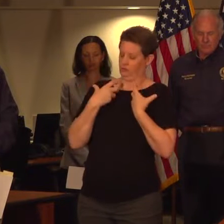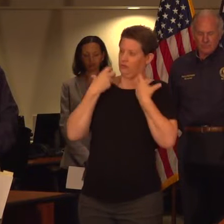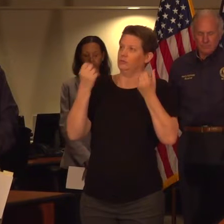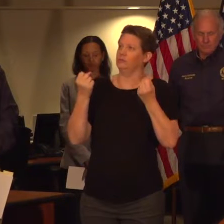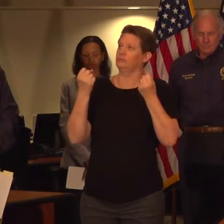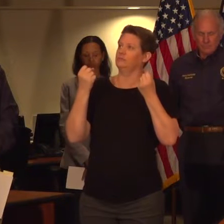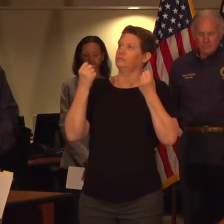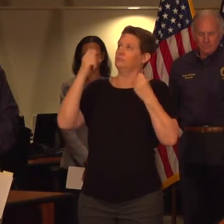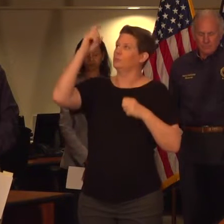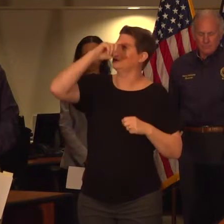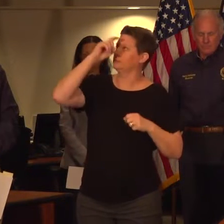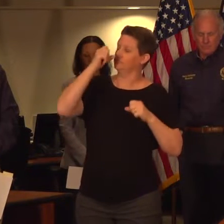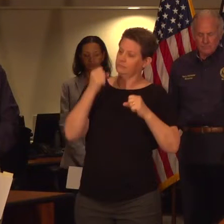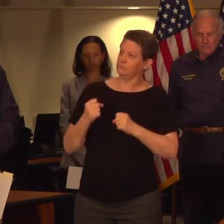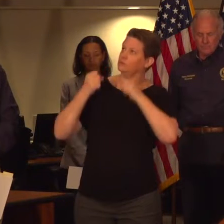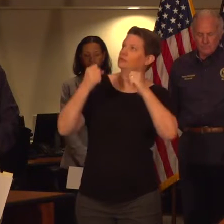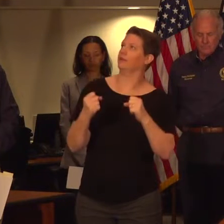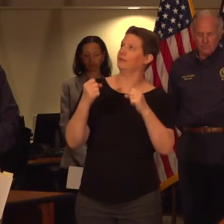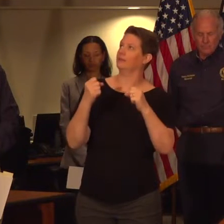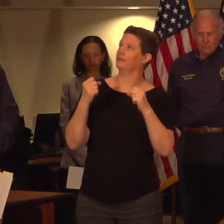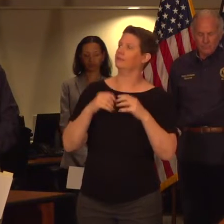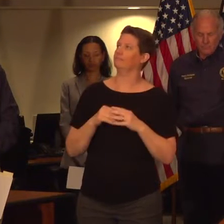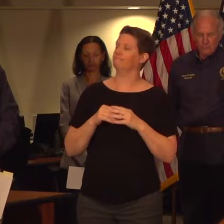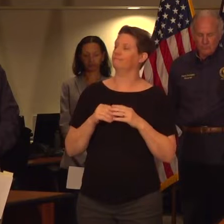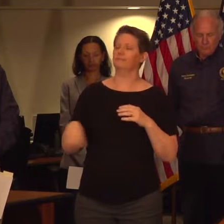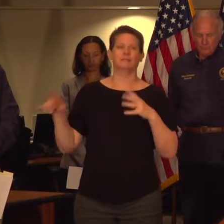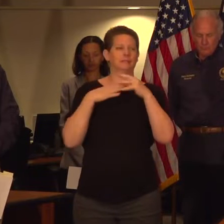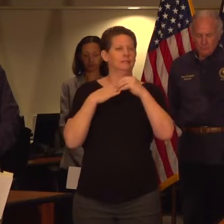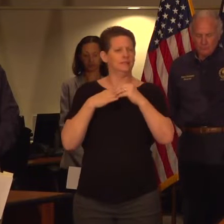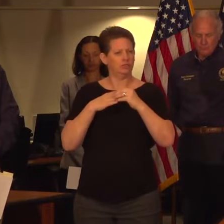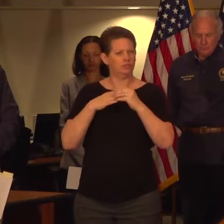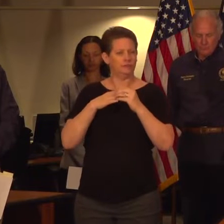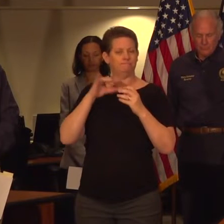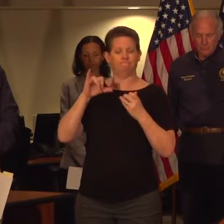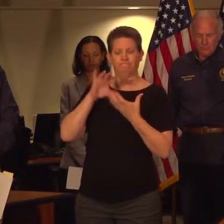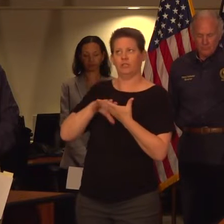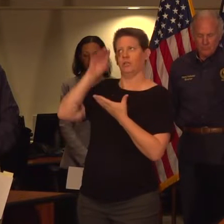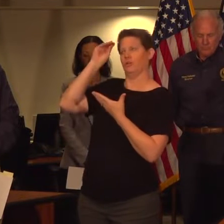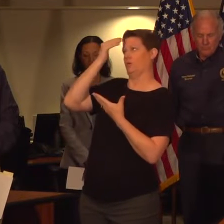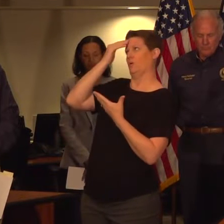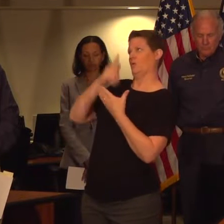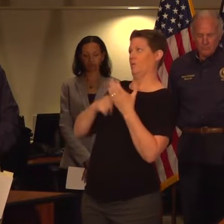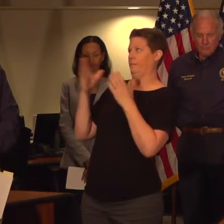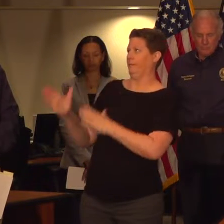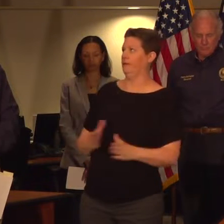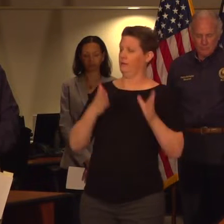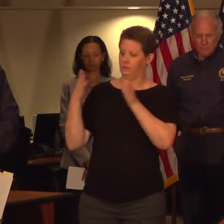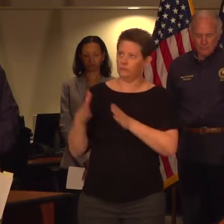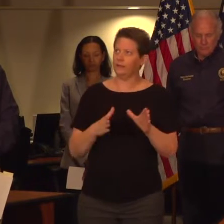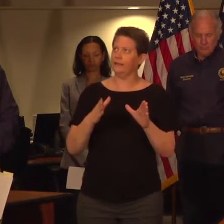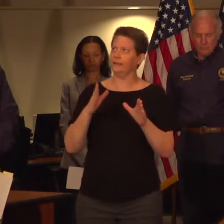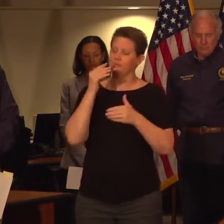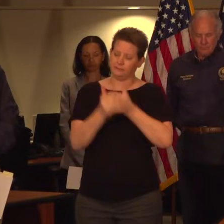and allow our leadership to understand the way so that we, as we continue to press